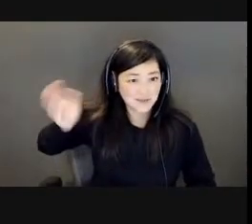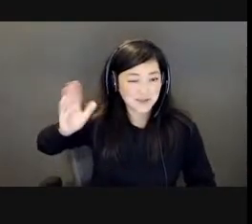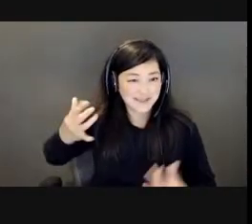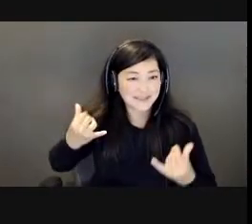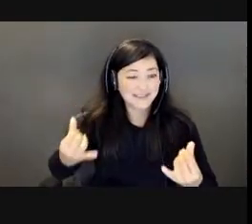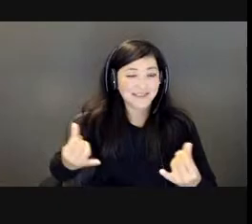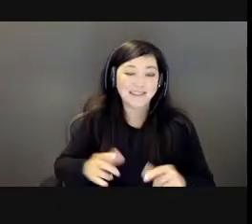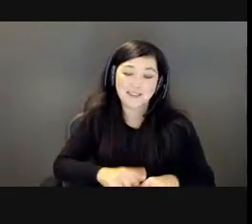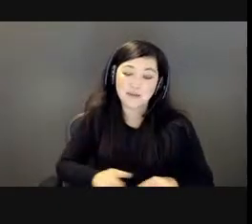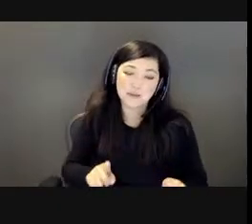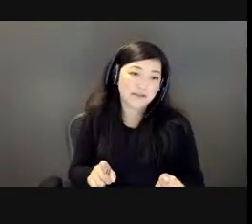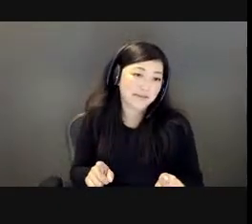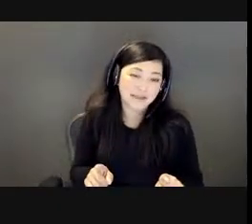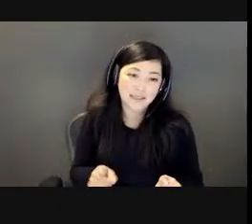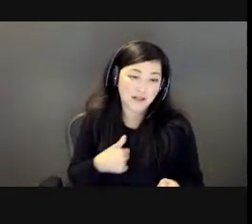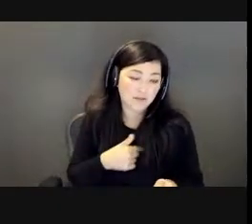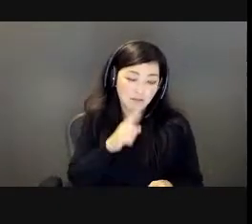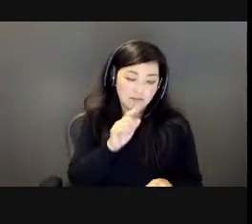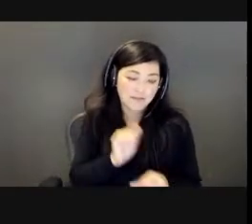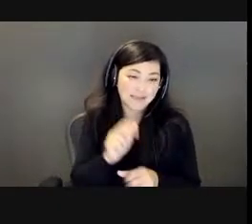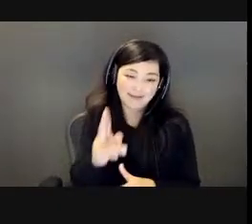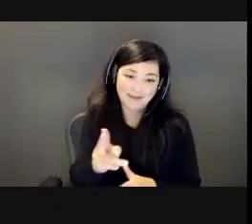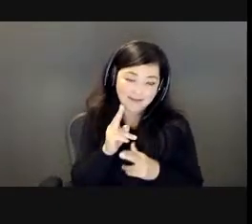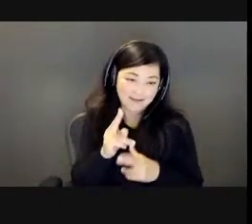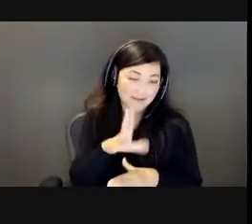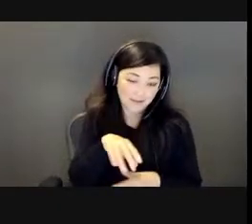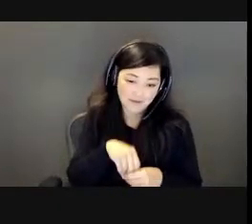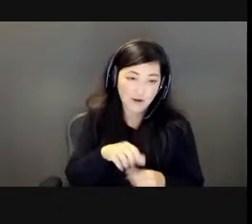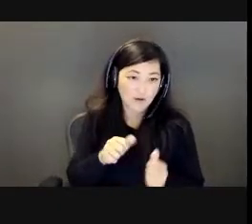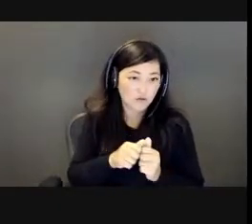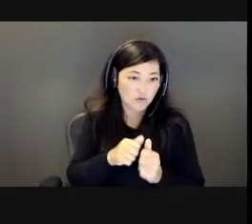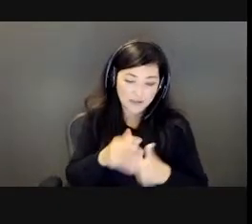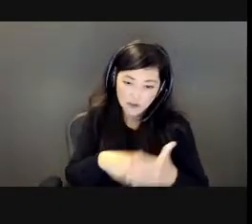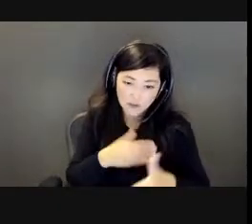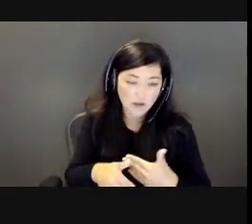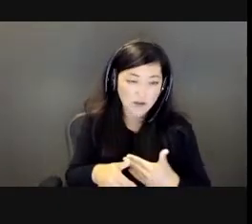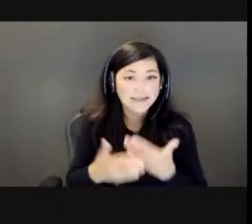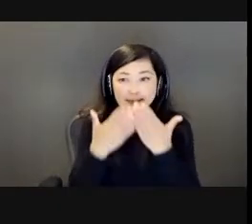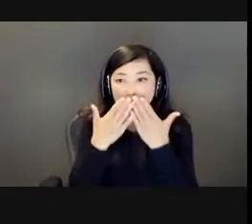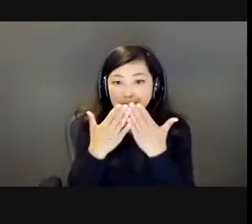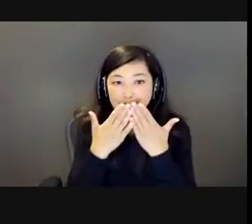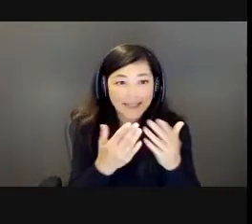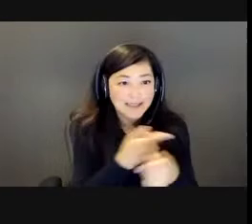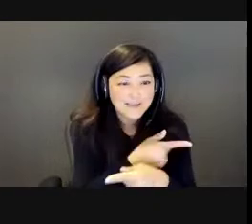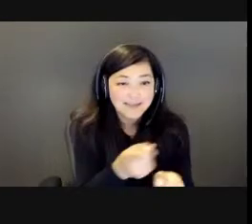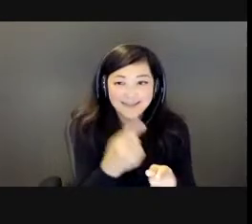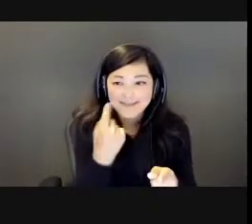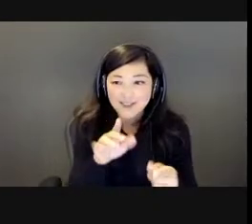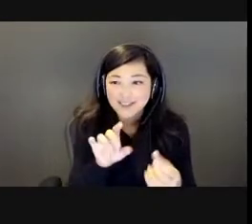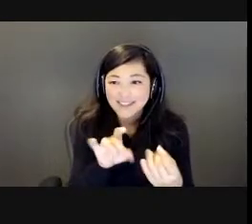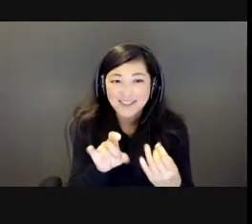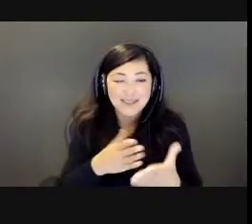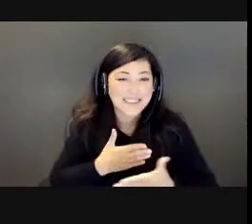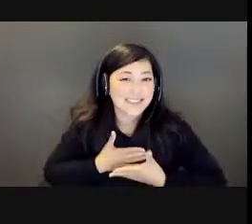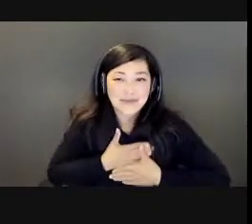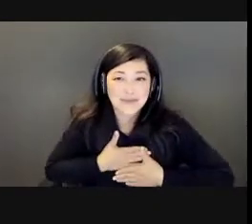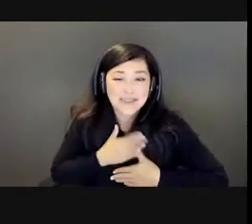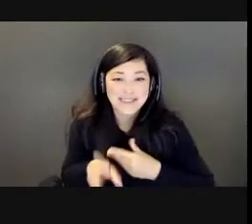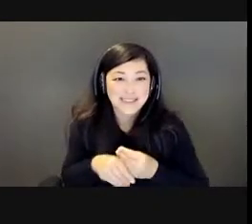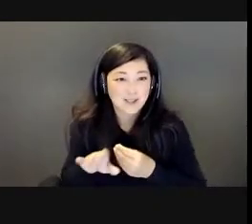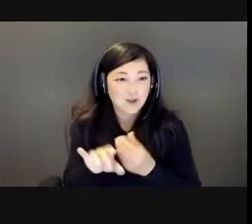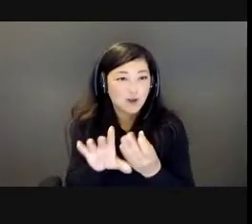it really is an honor to be part of this process. And I'm going to thank you all now for your feedback. Please go and make your